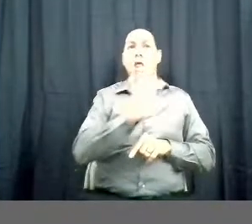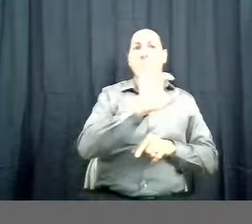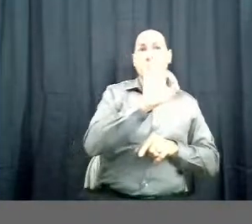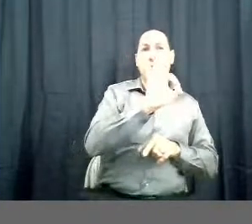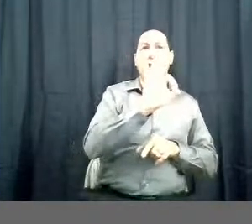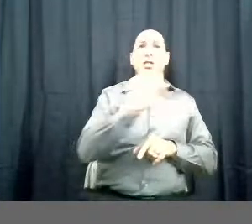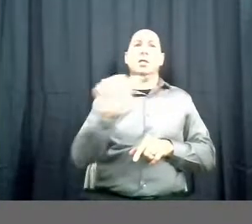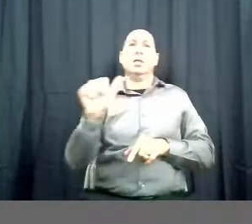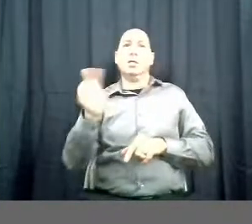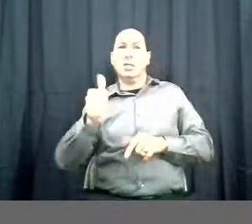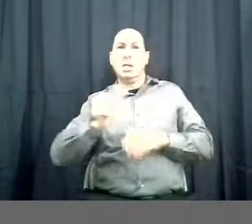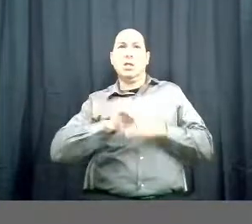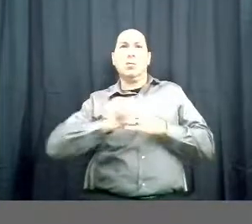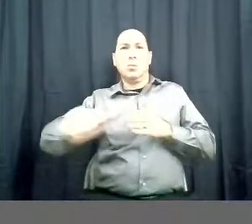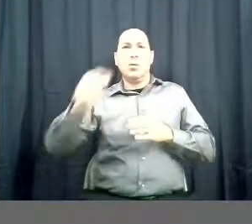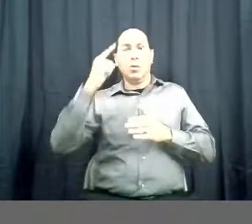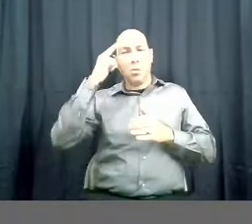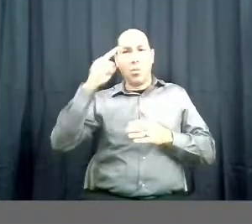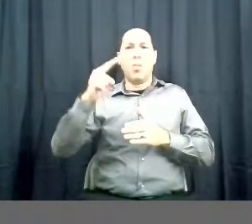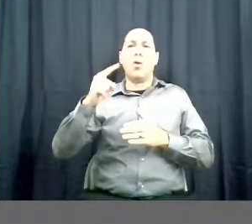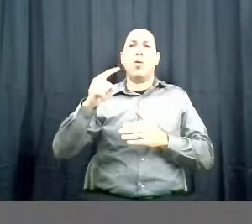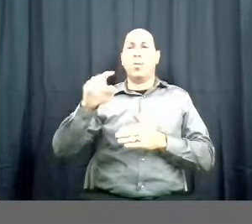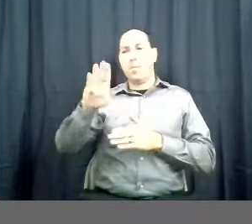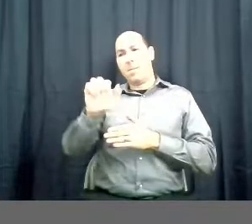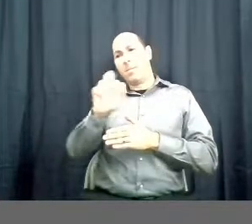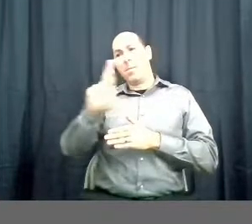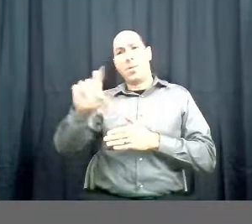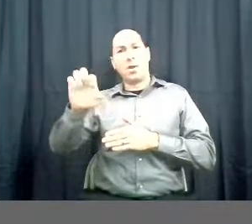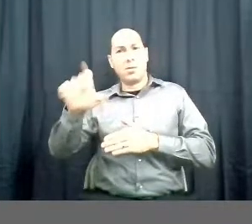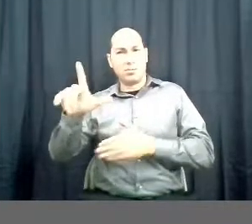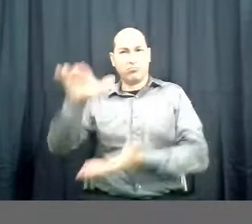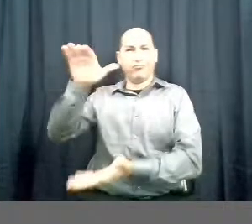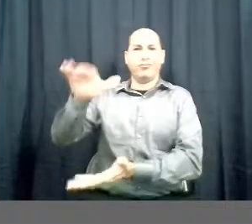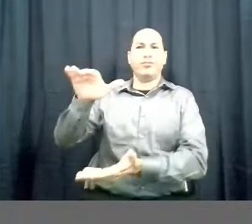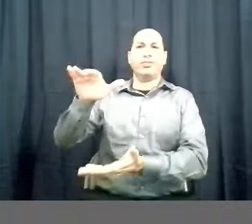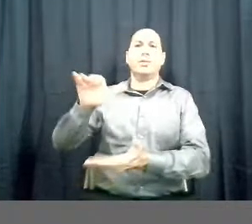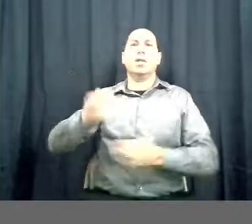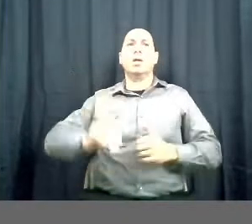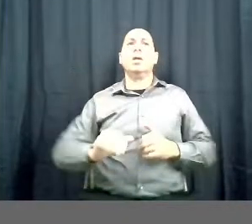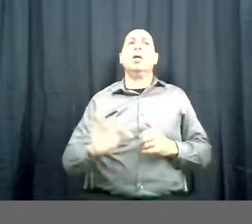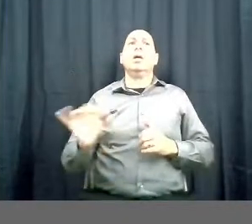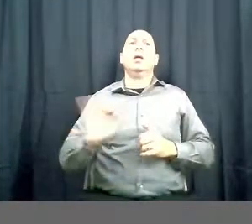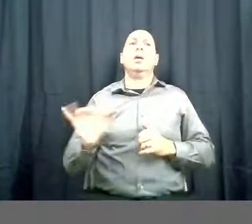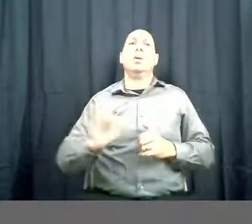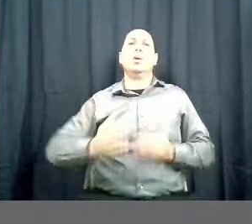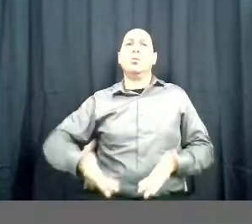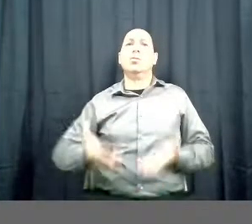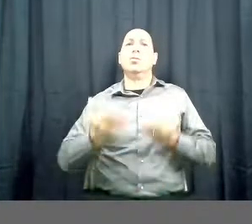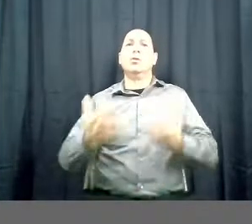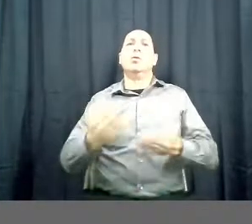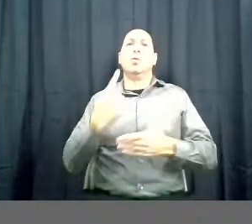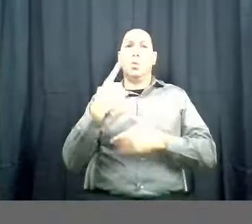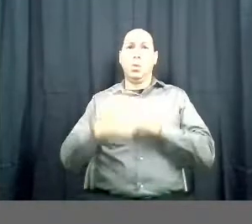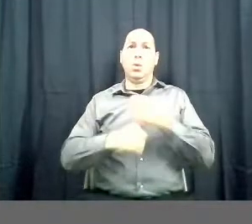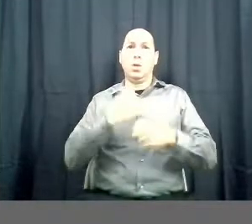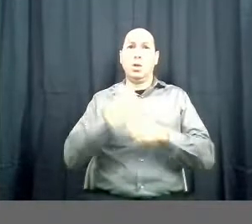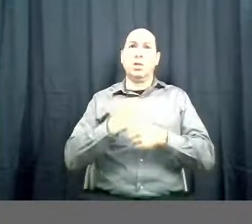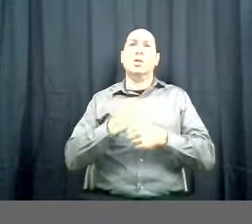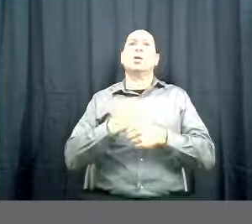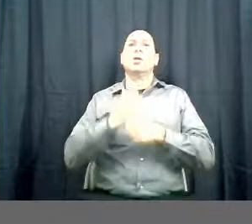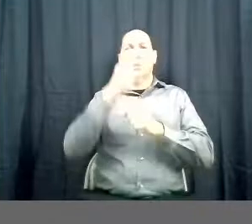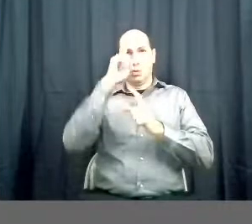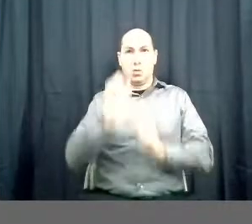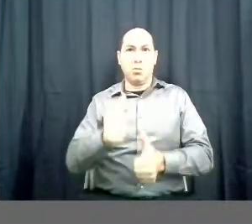volume of diesel delivered. The proposed contract also includes an additional 1-year automatic extension under